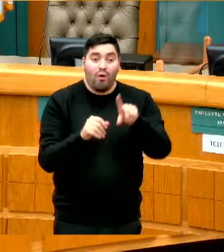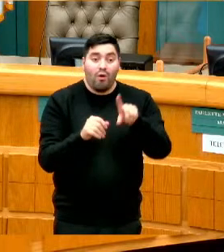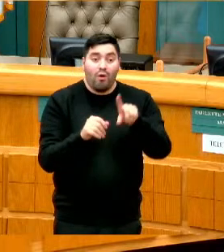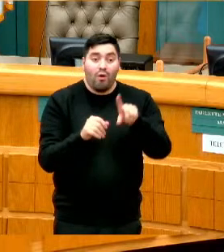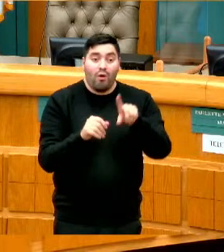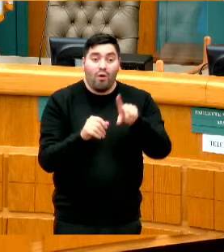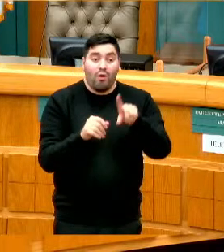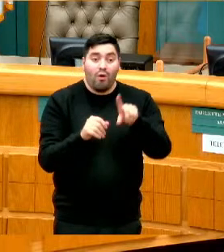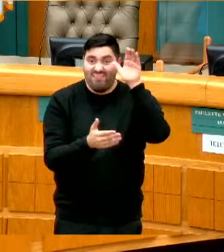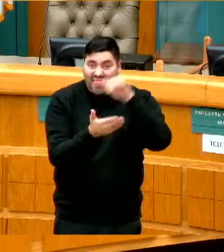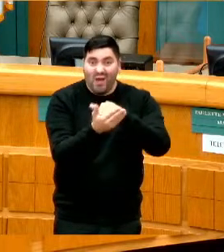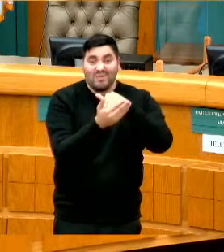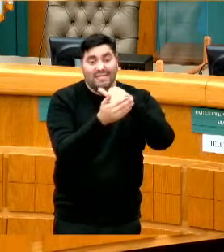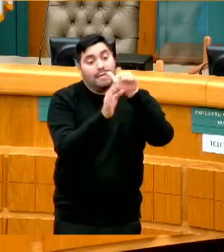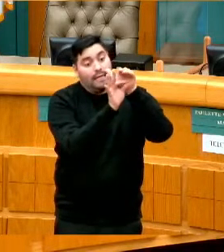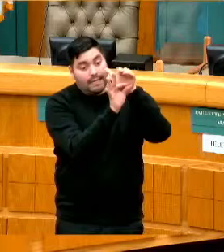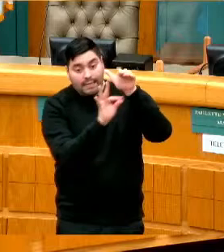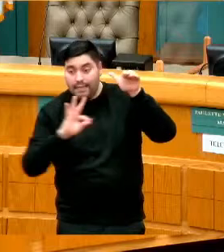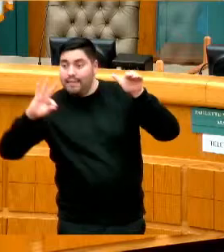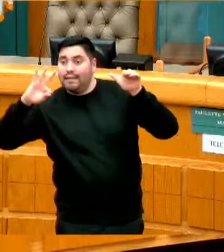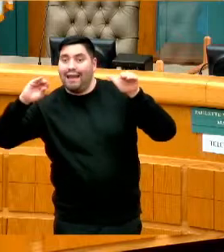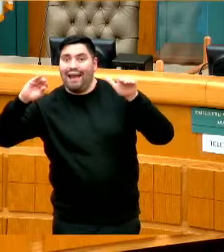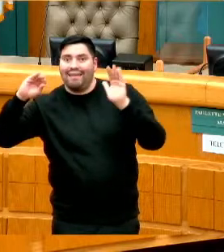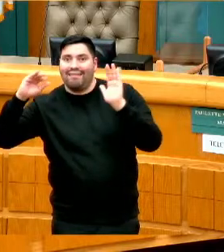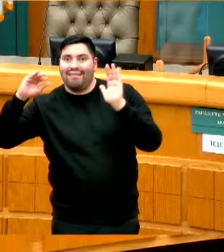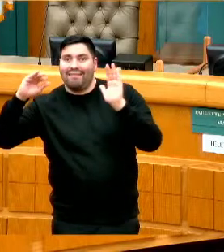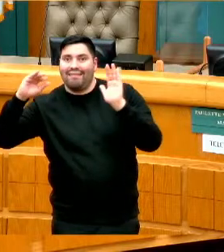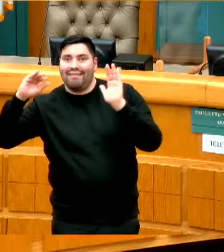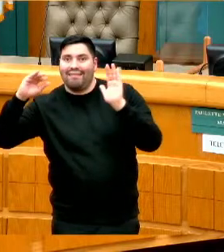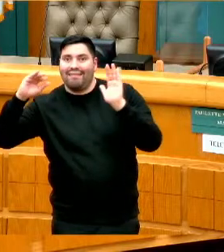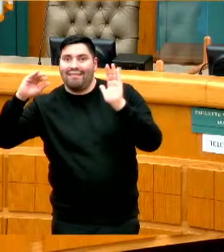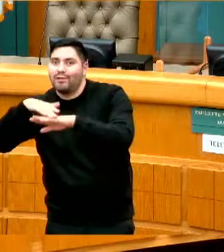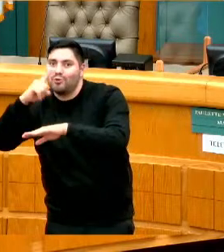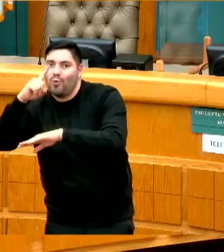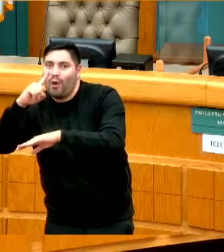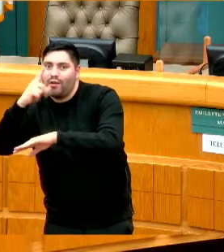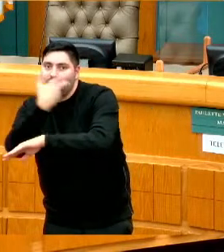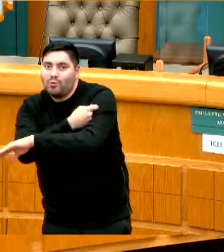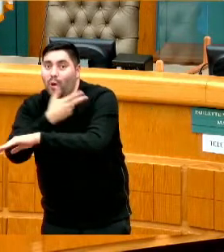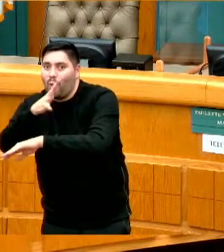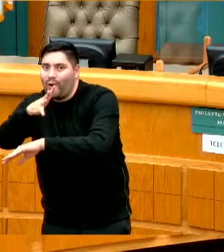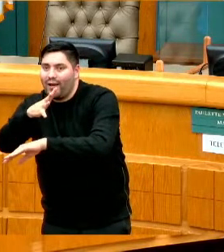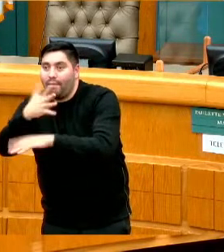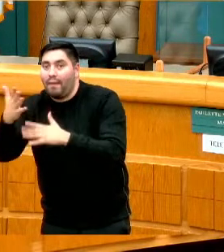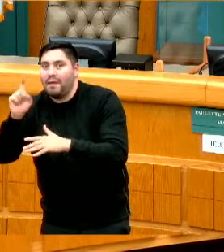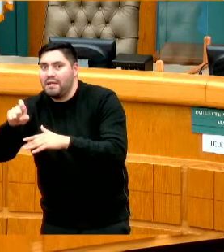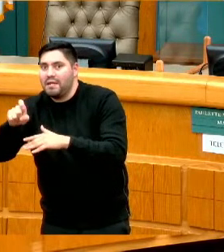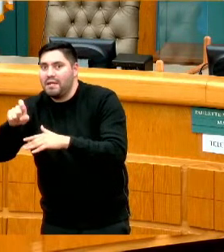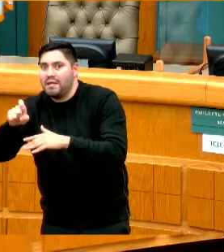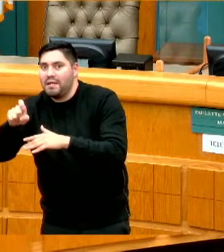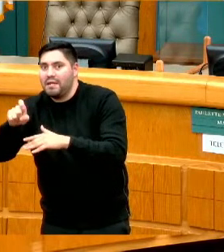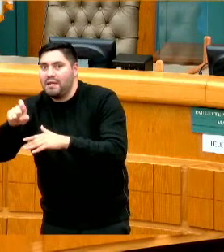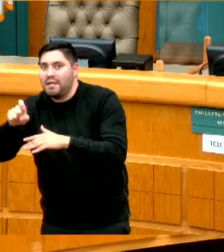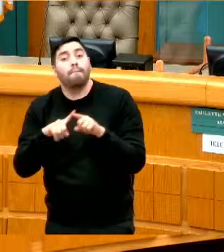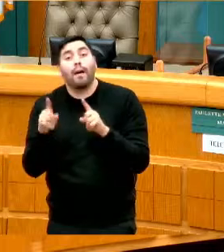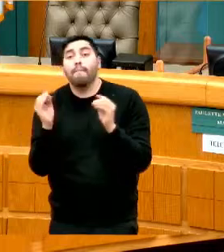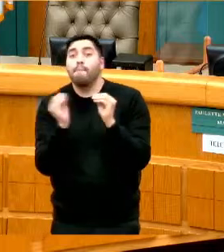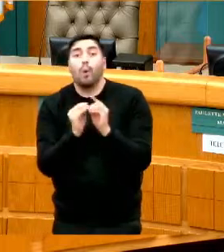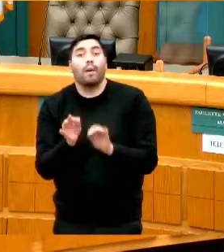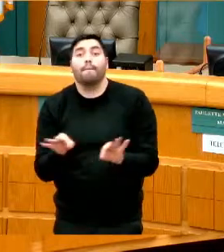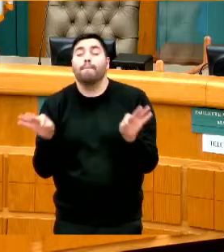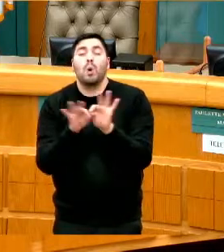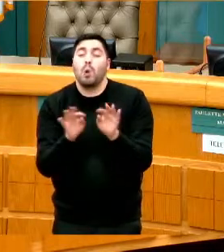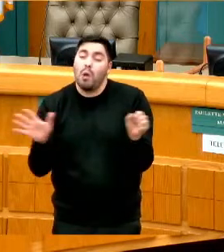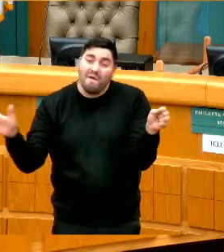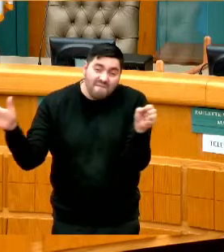148,000 doses, 90,000 have been vaccinated with at least 1 dose. But the more important number is those that are